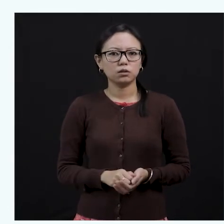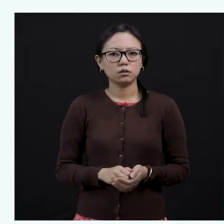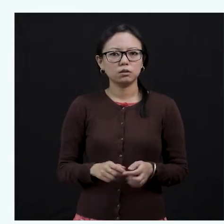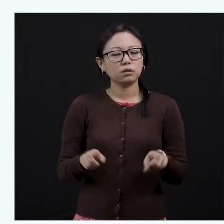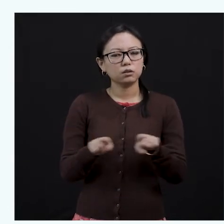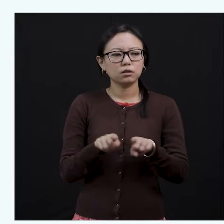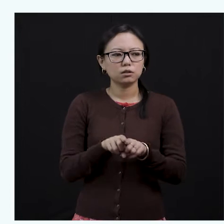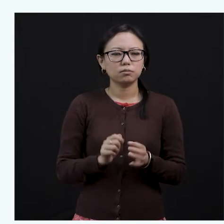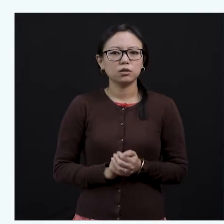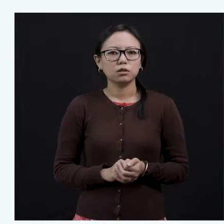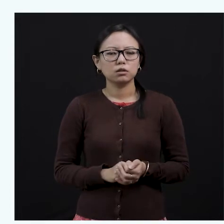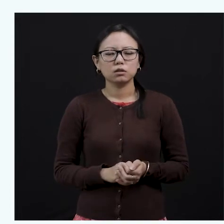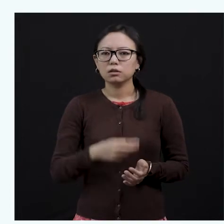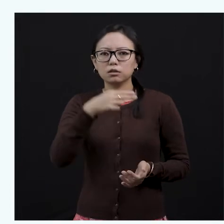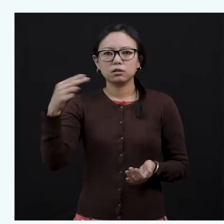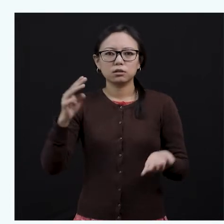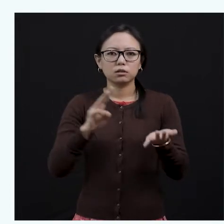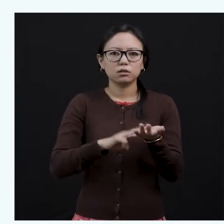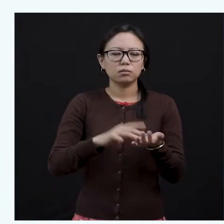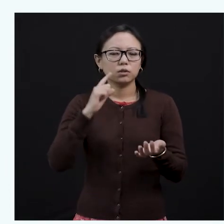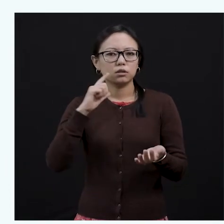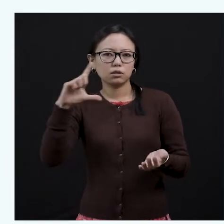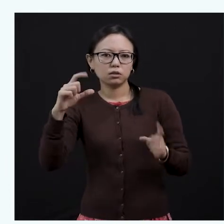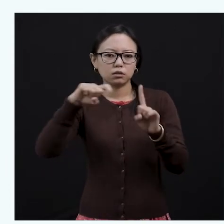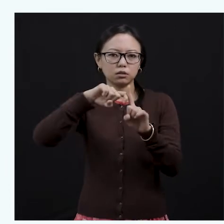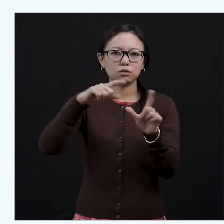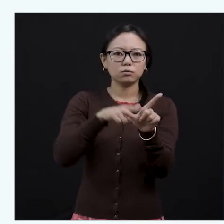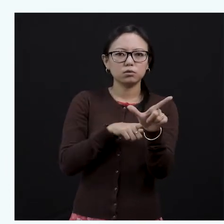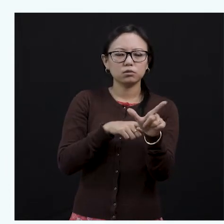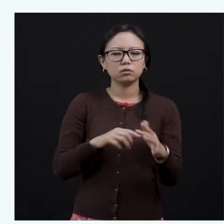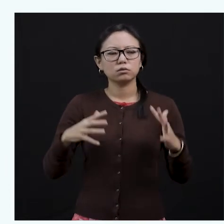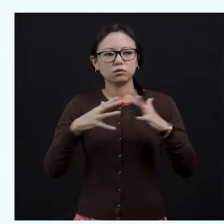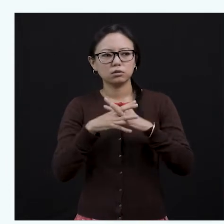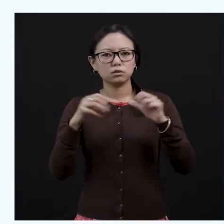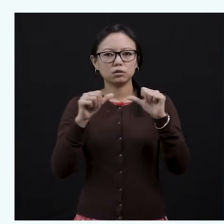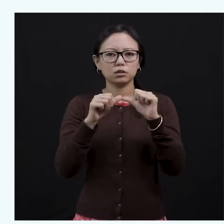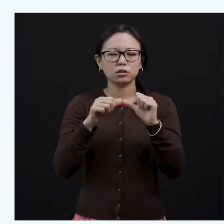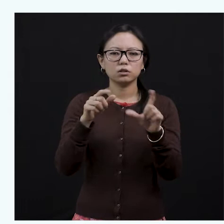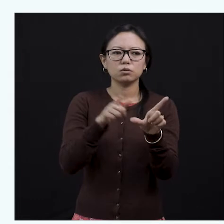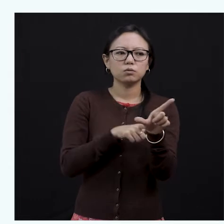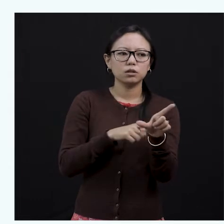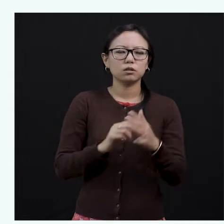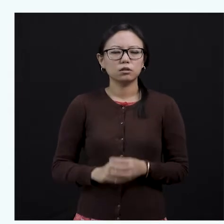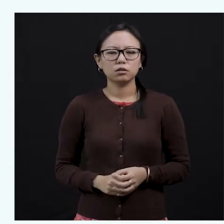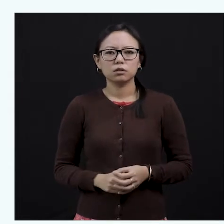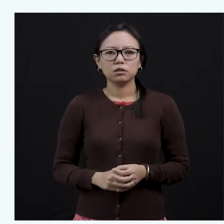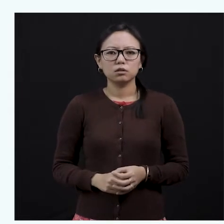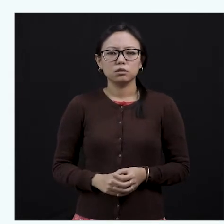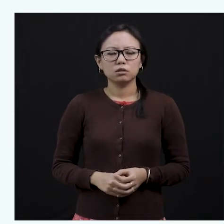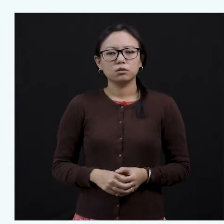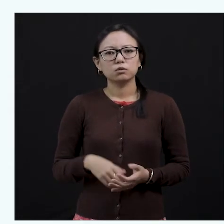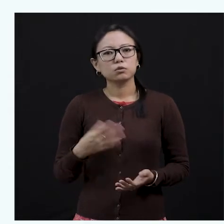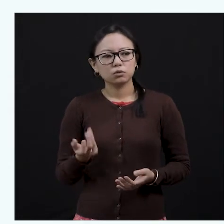it as a Milky Way. So actually galaxies are the cluster of stars, okay? It's billion of